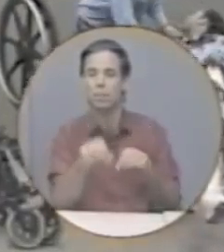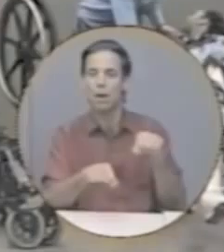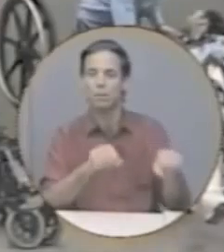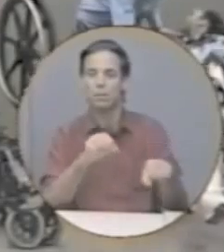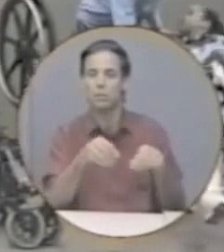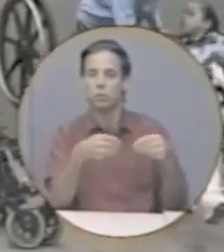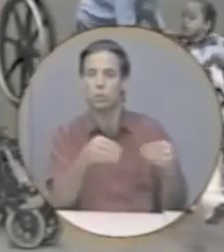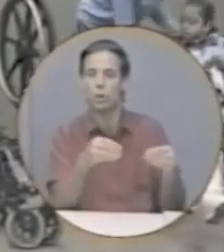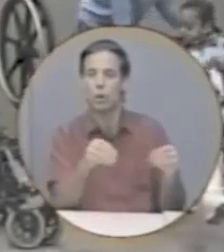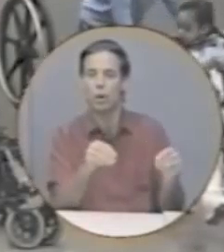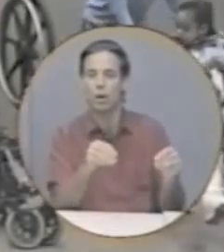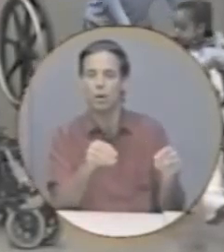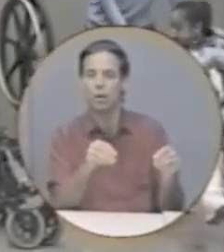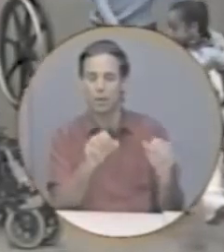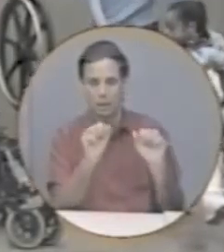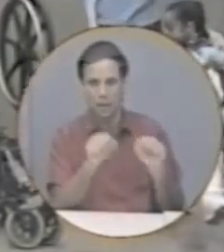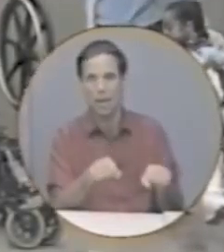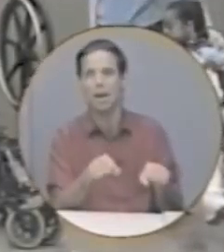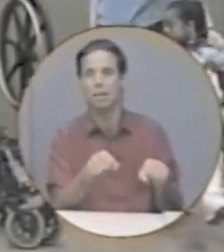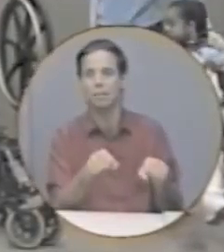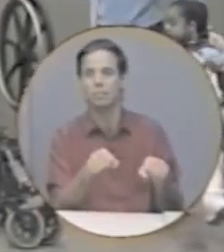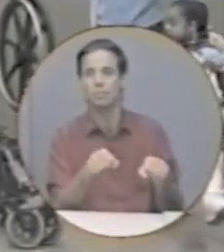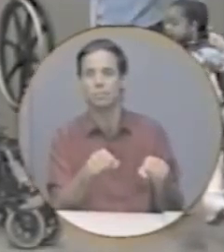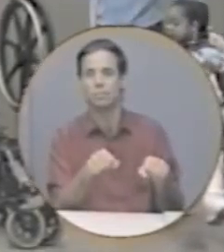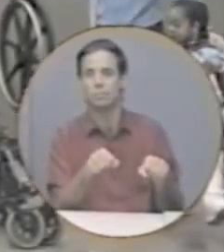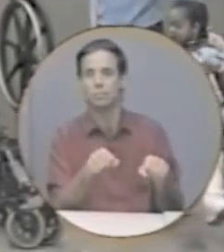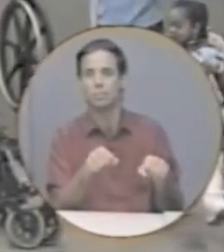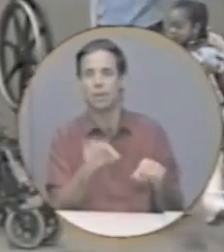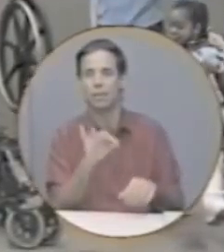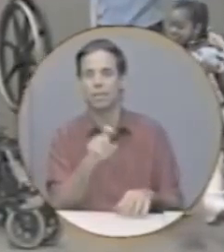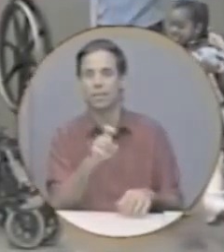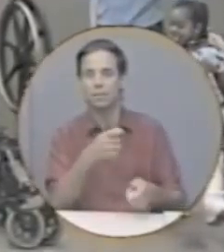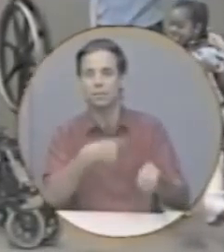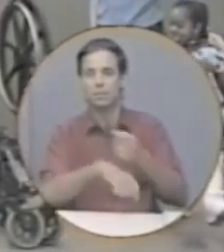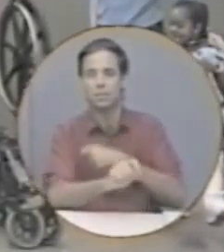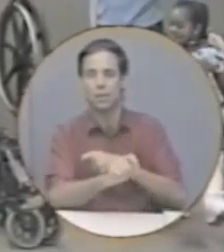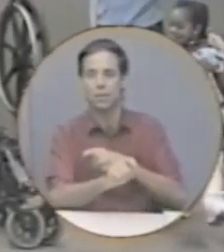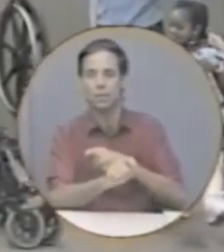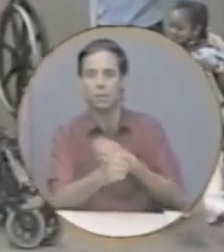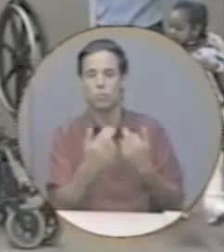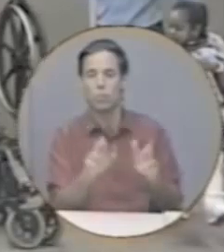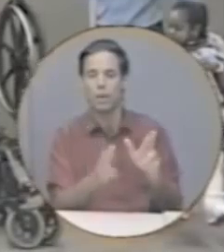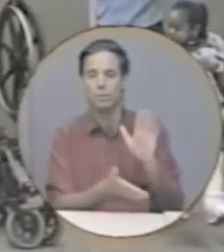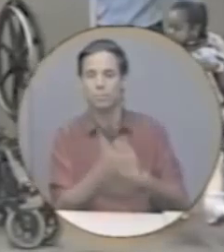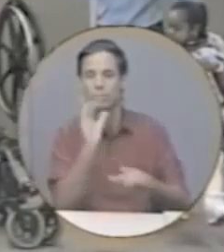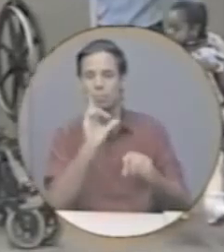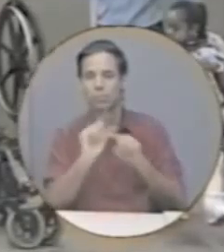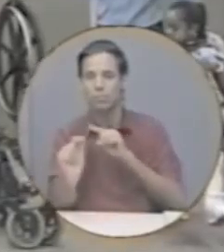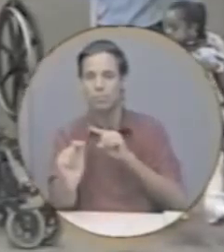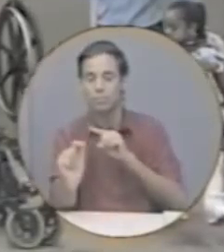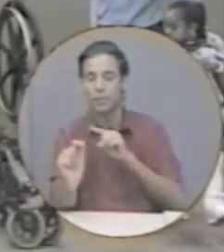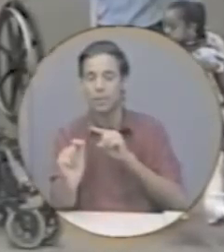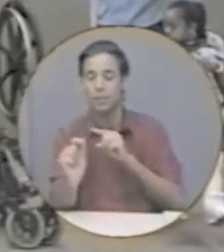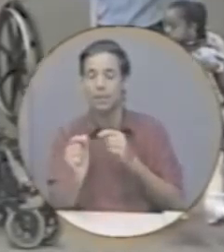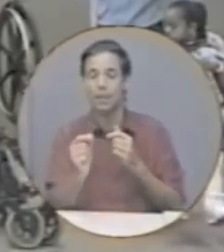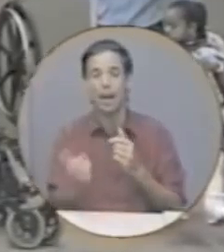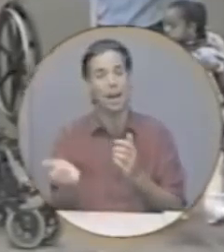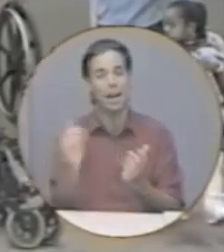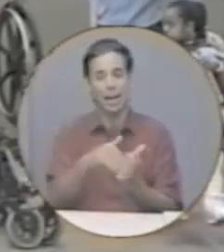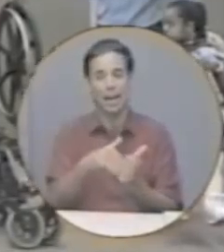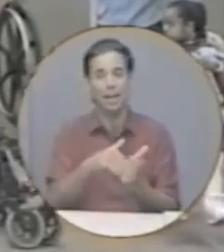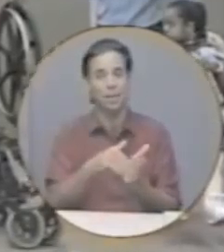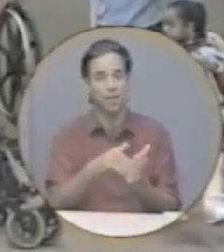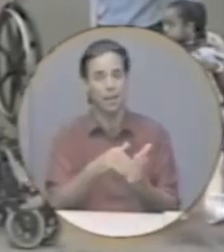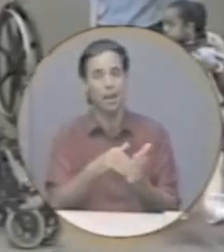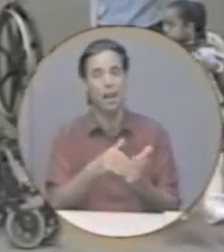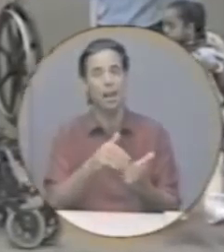shop and they will be able to put them on, fill them up, and we off again. We off and running. And again, they are a